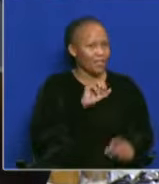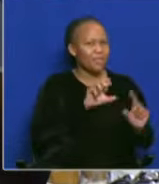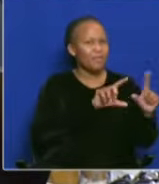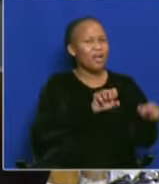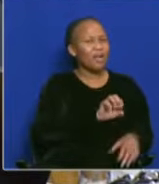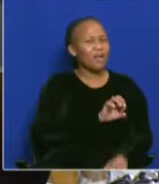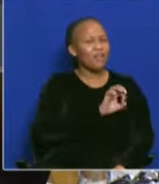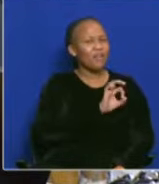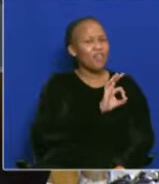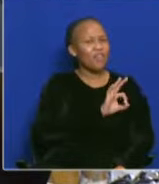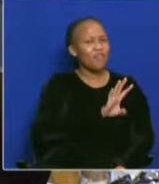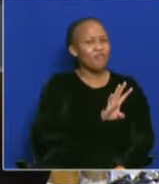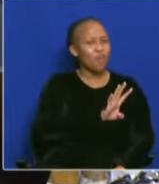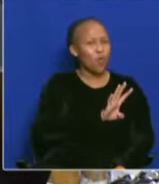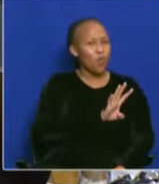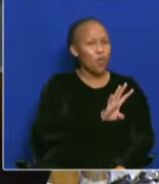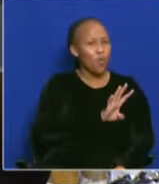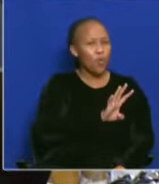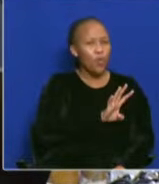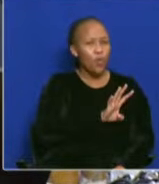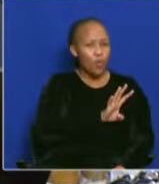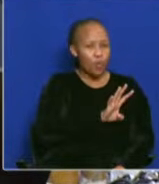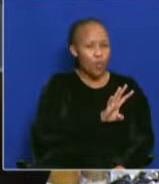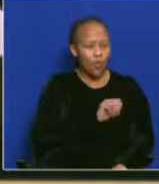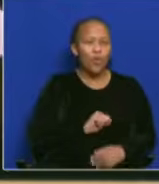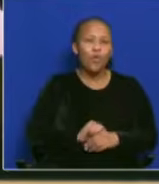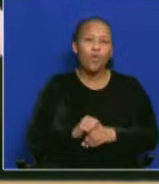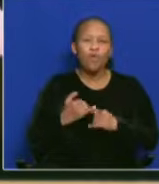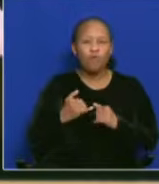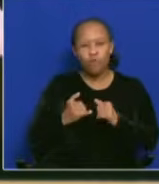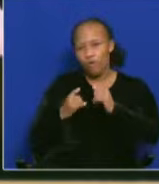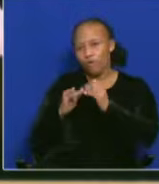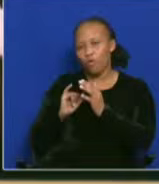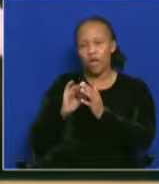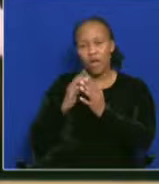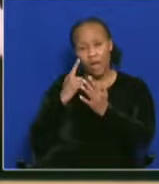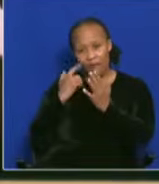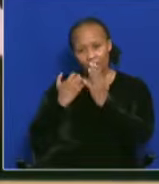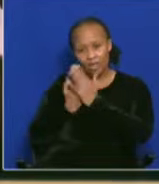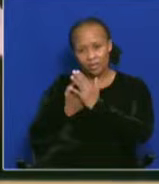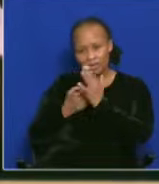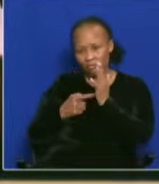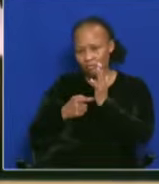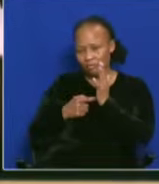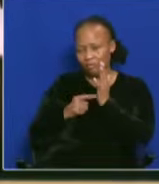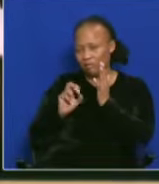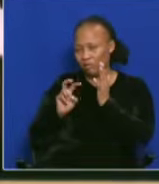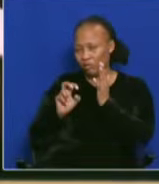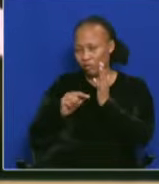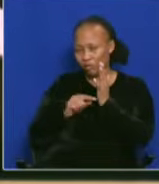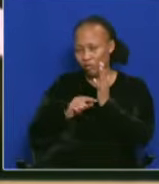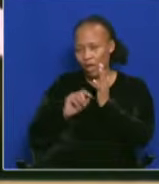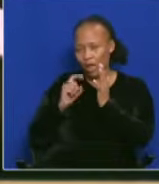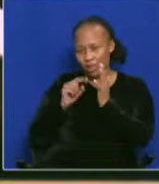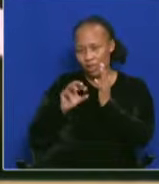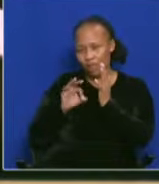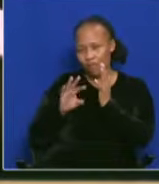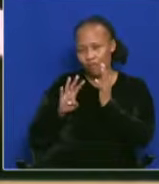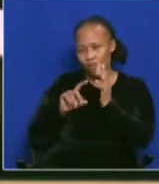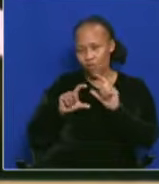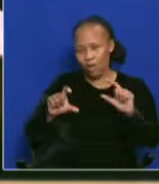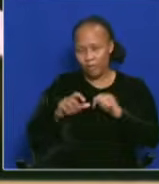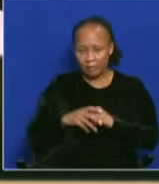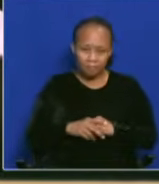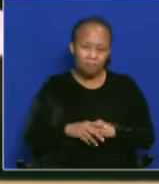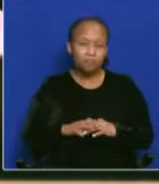To place reliance on primary evidence properly before it. Yeah. And you have said that you